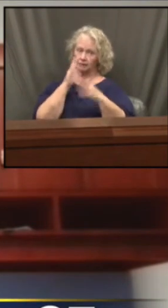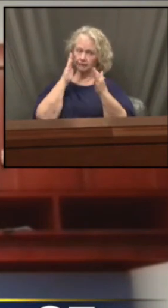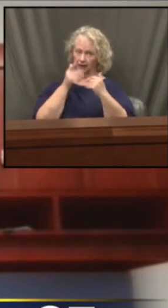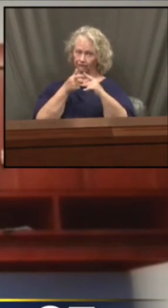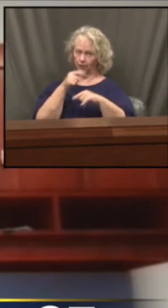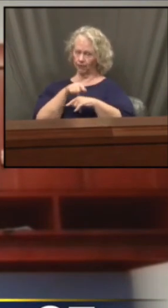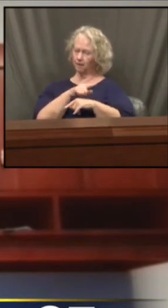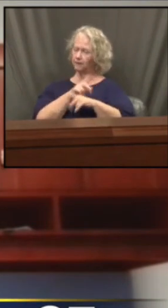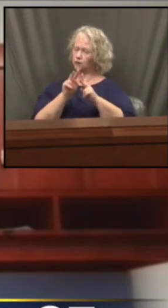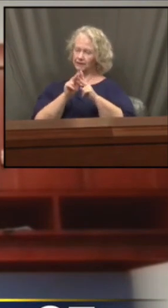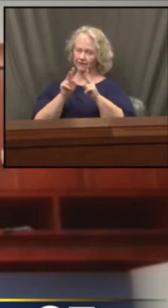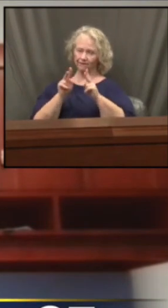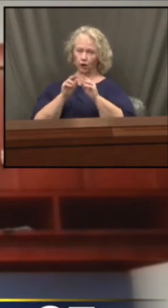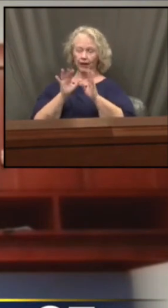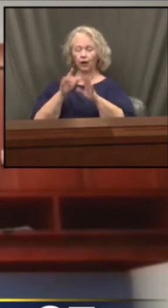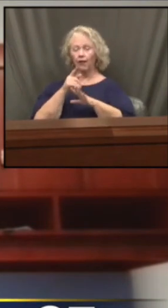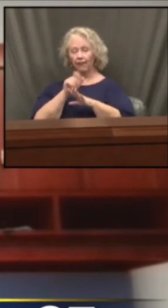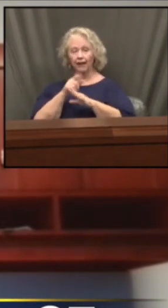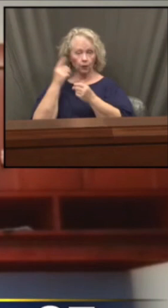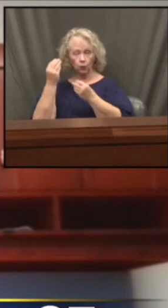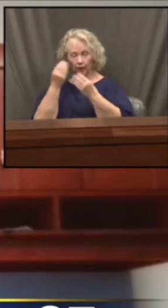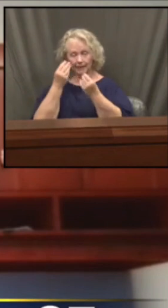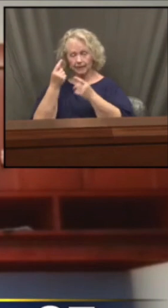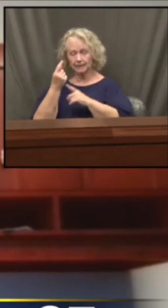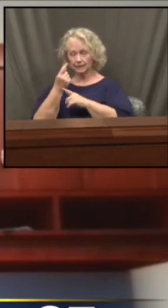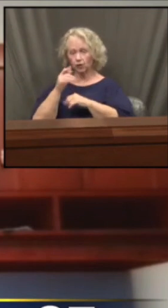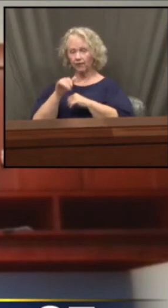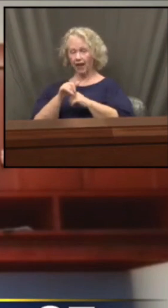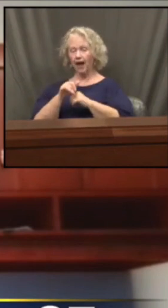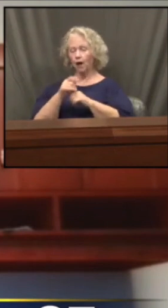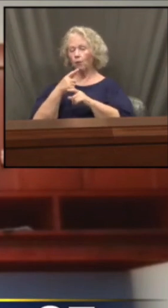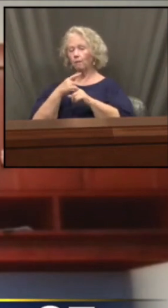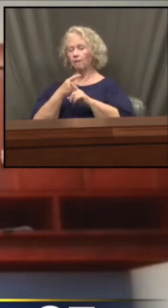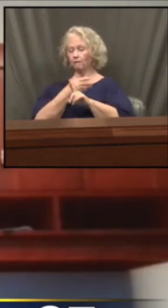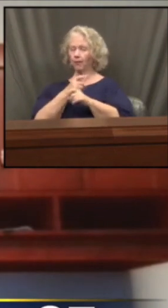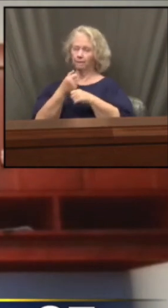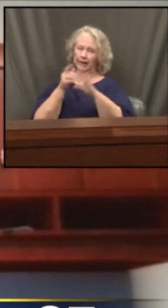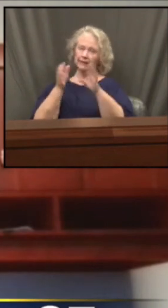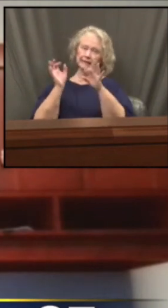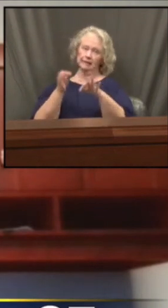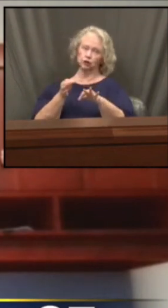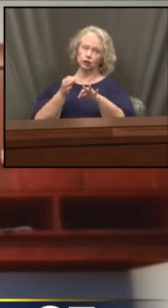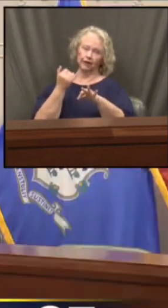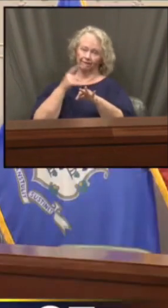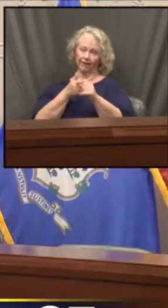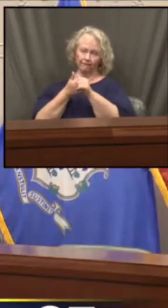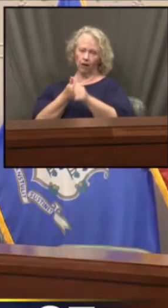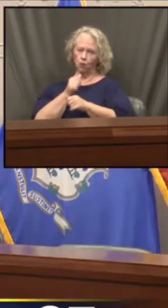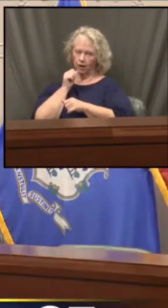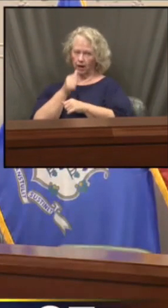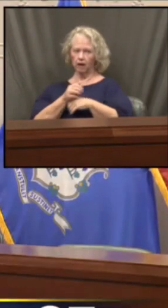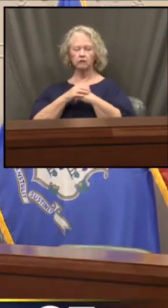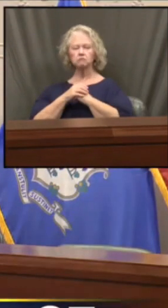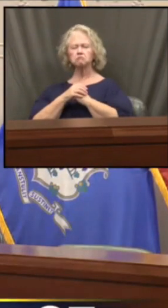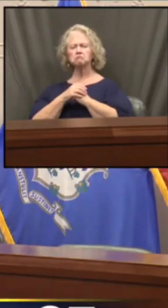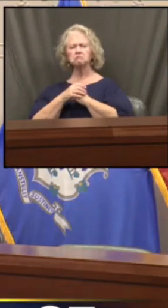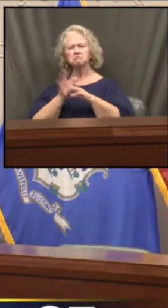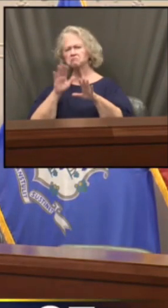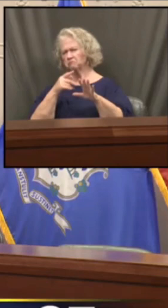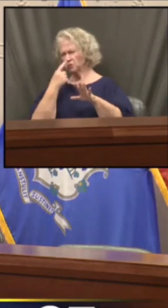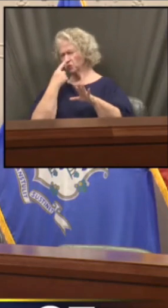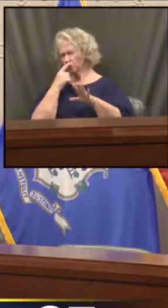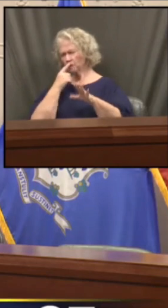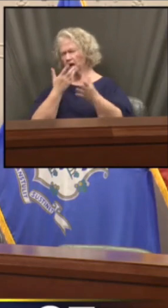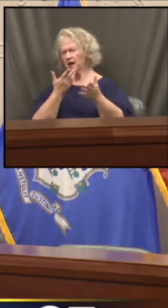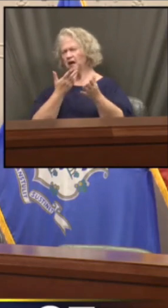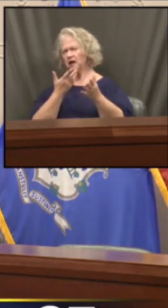stated for them to consider in making a decision regarding defying the order. But could you give us some examples of